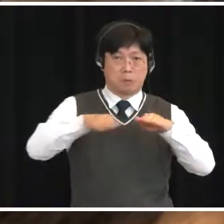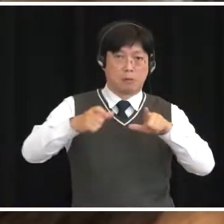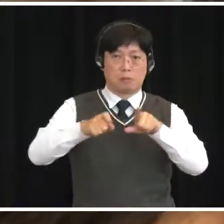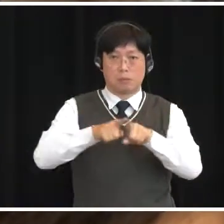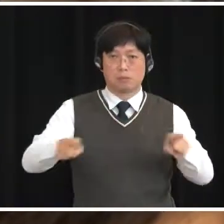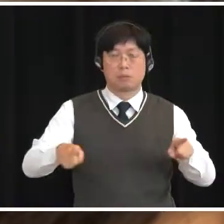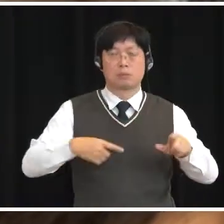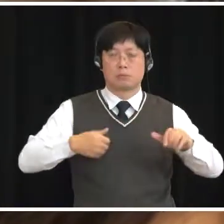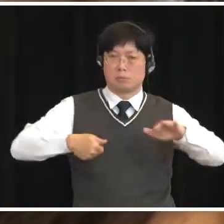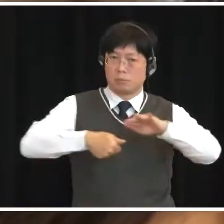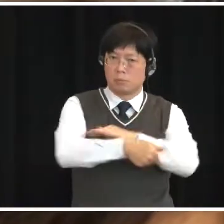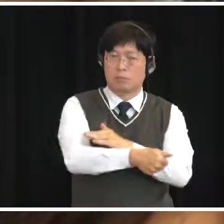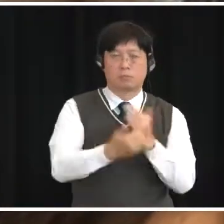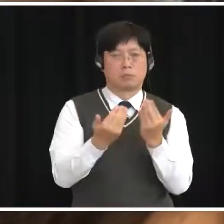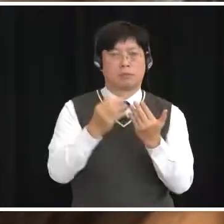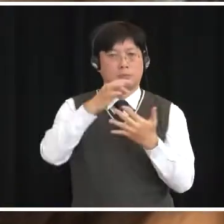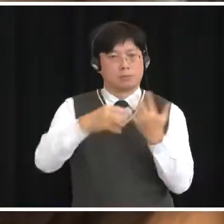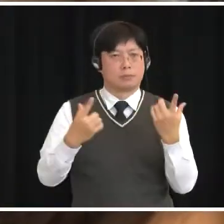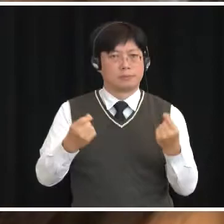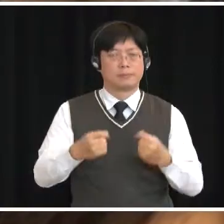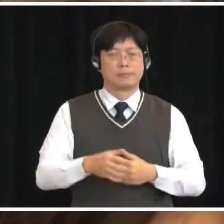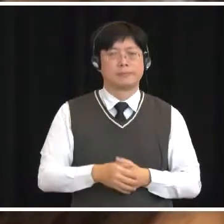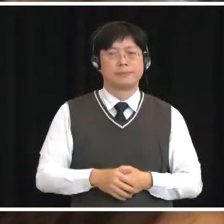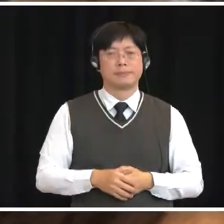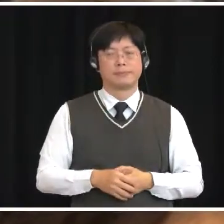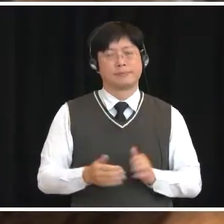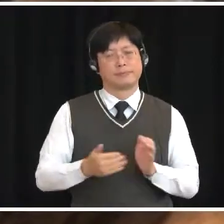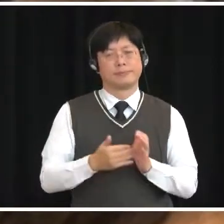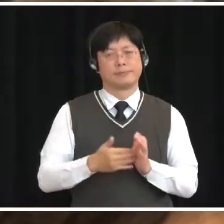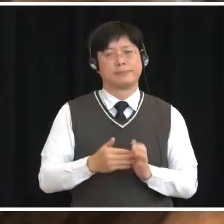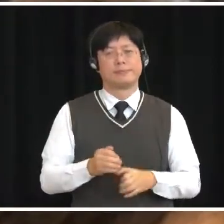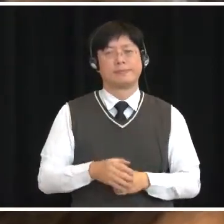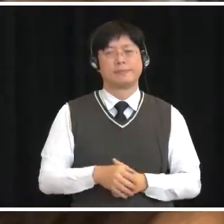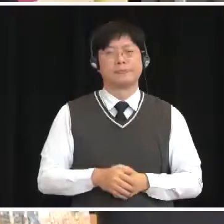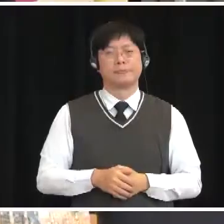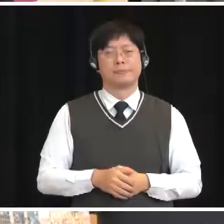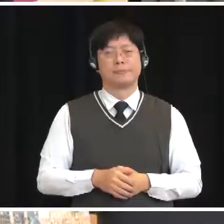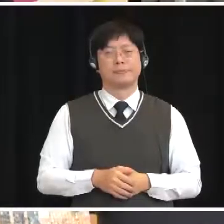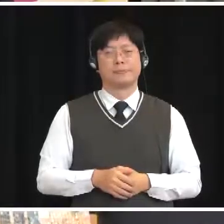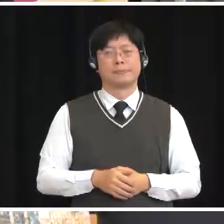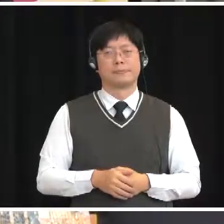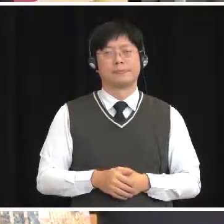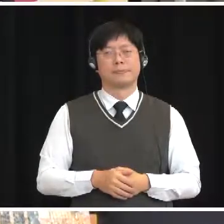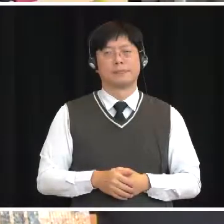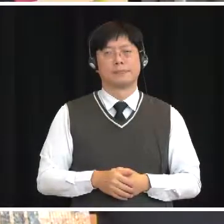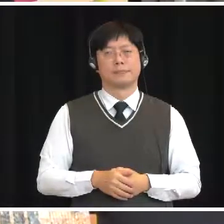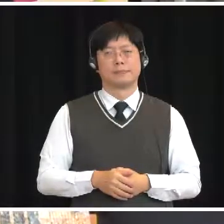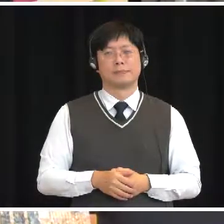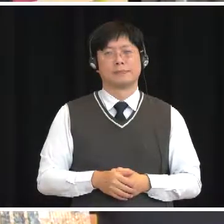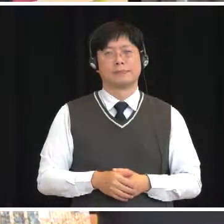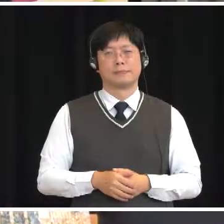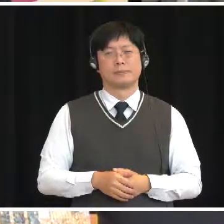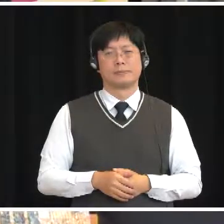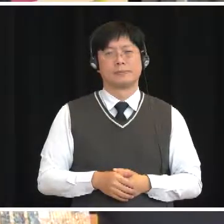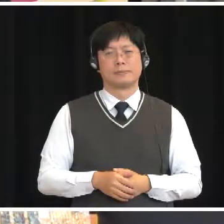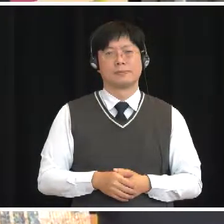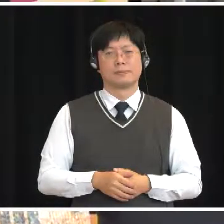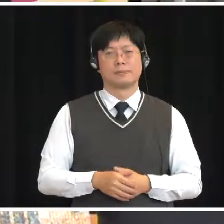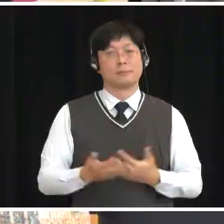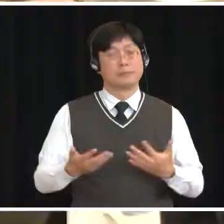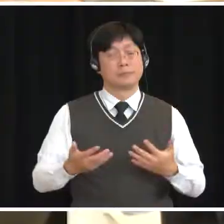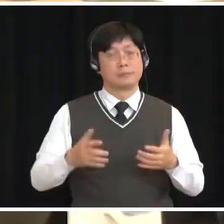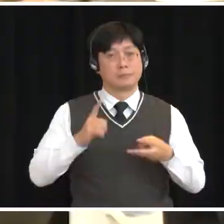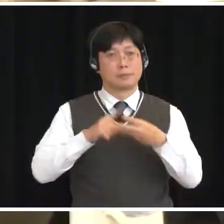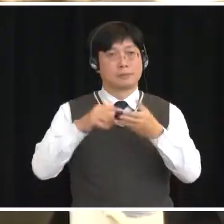rural students to have the same chances in entering higher education